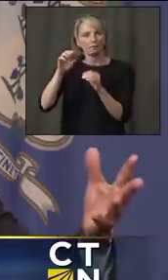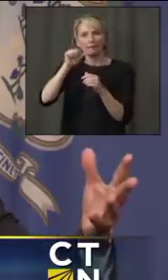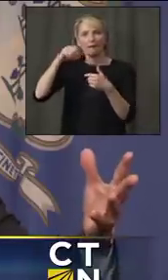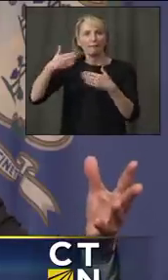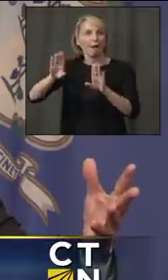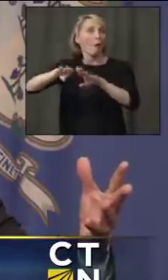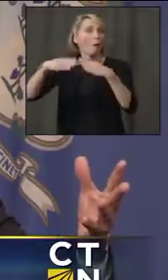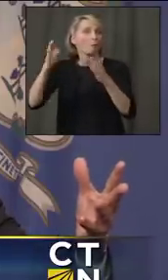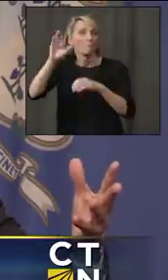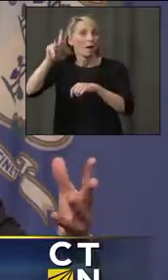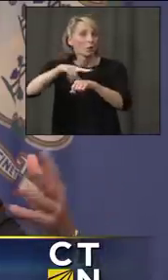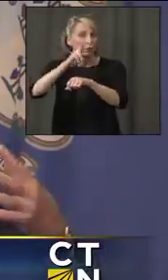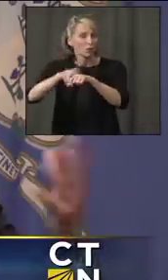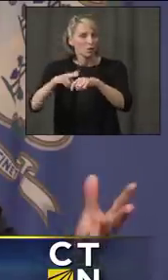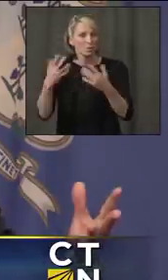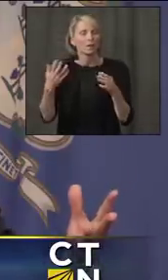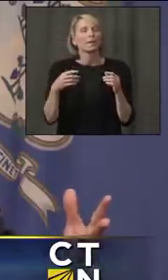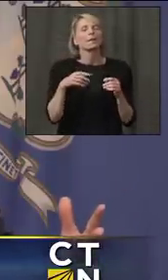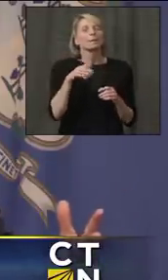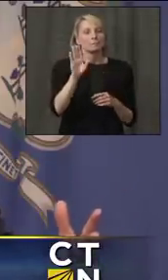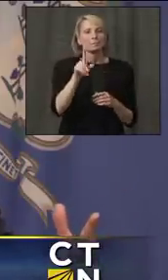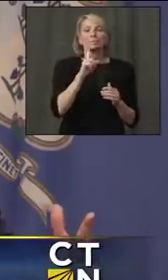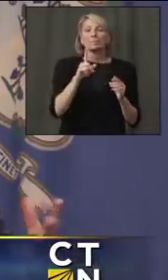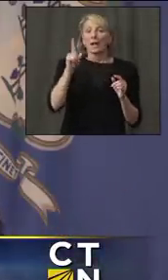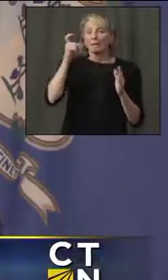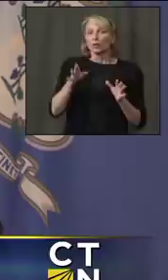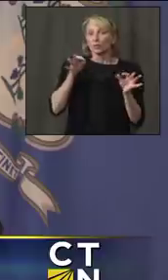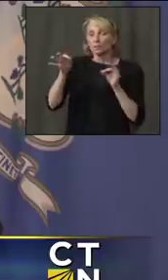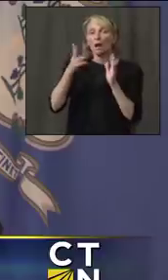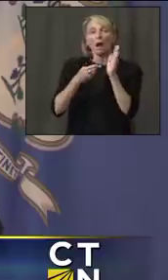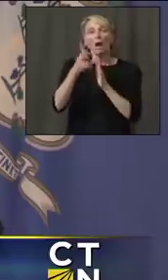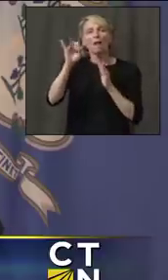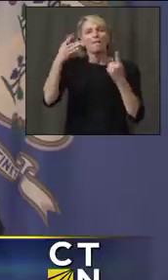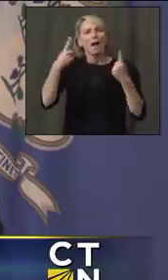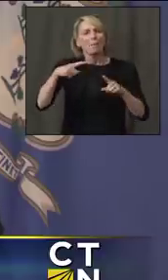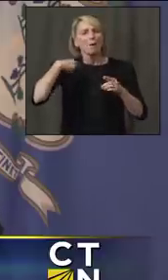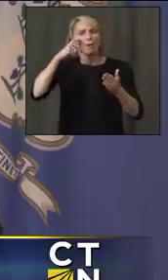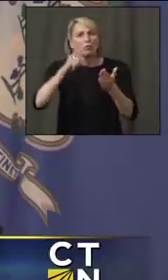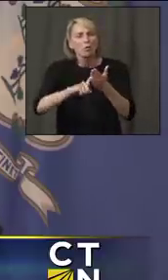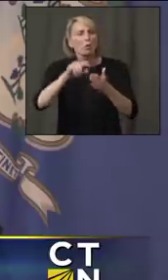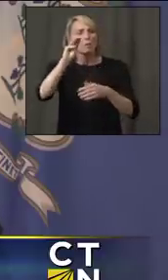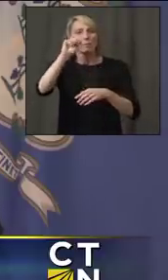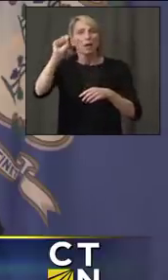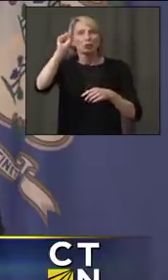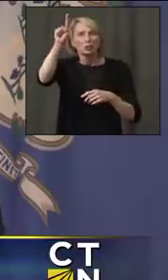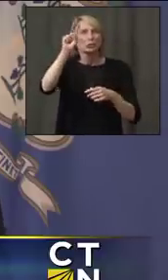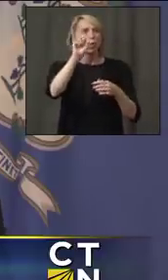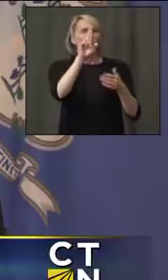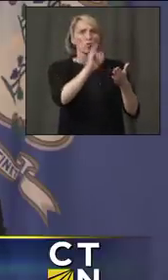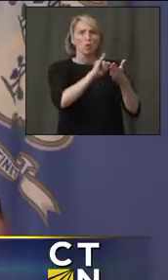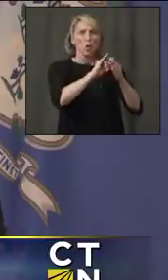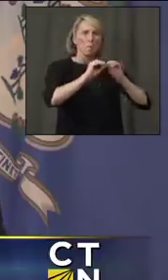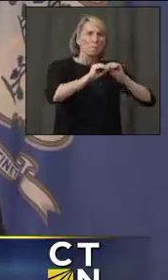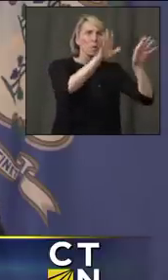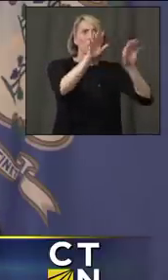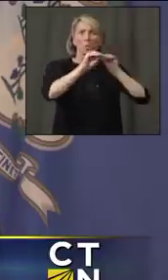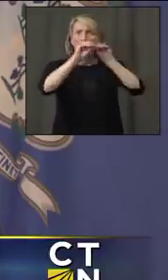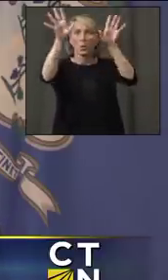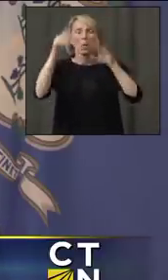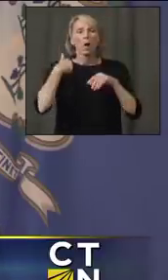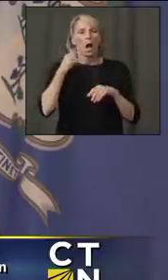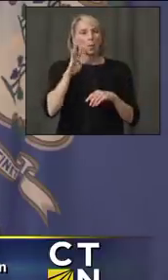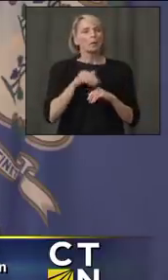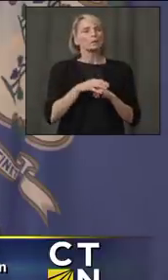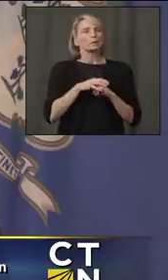in Massachusetts or New York that was very disturbing, it would certainly give me pause. And what I see in